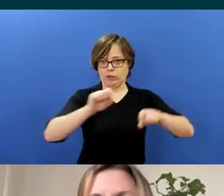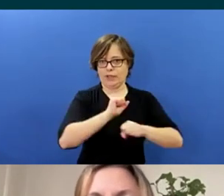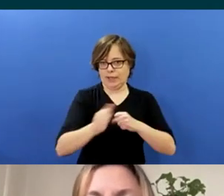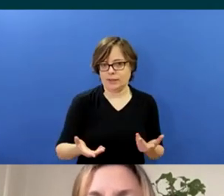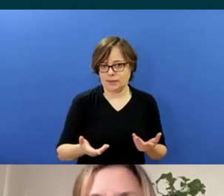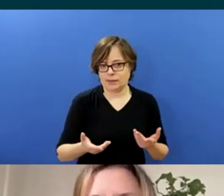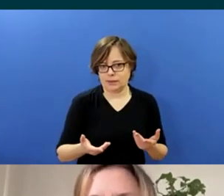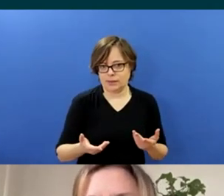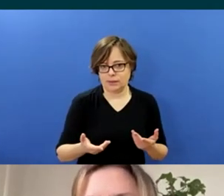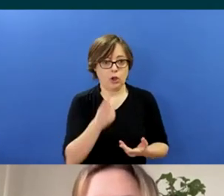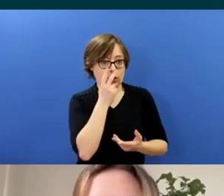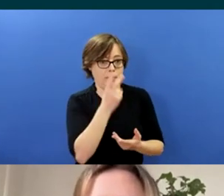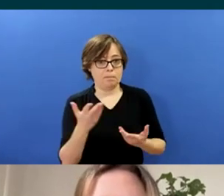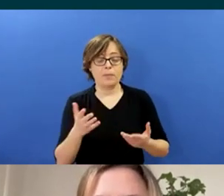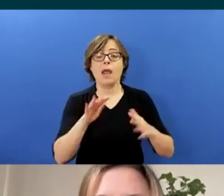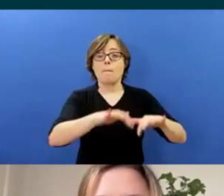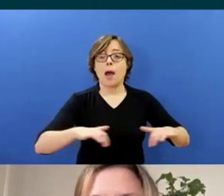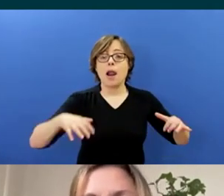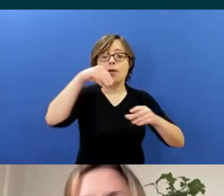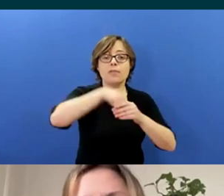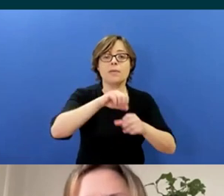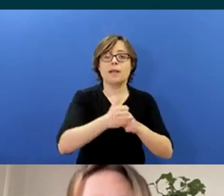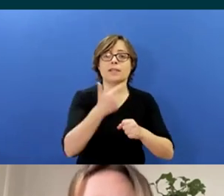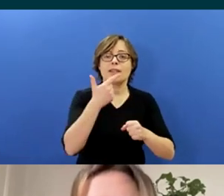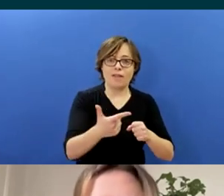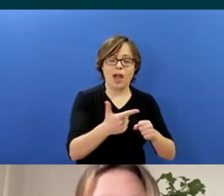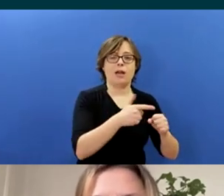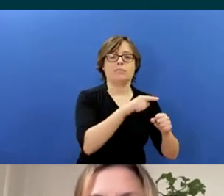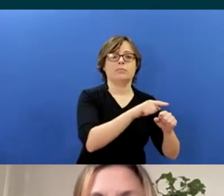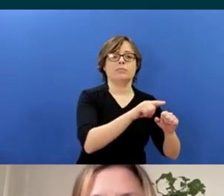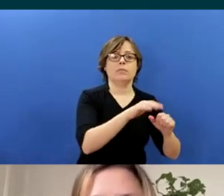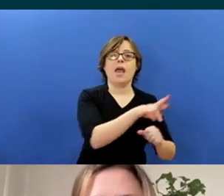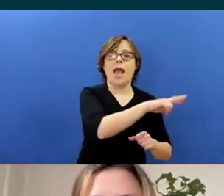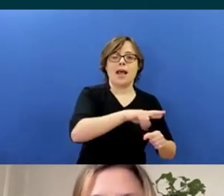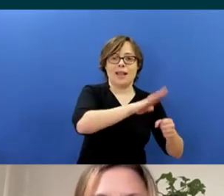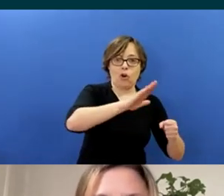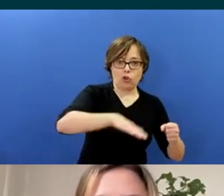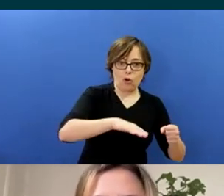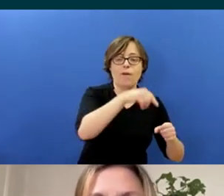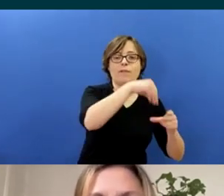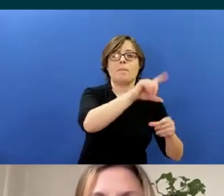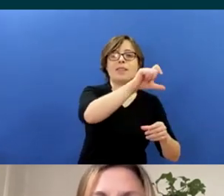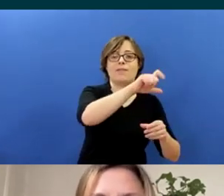parliament has 2 chambers, the National Council with 200 seats assigned to cantonal representatives based on their number